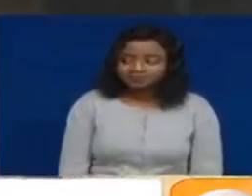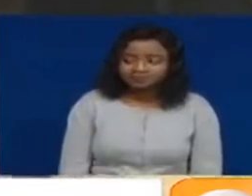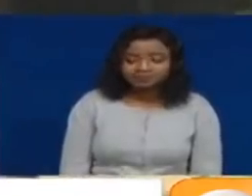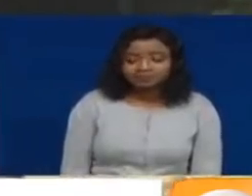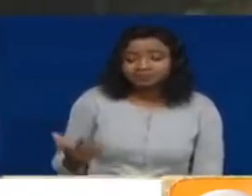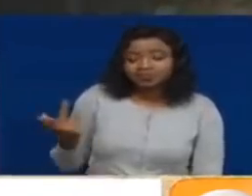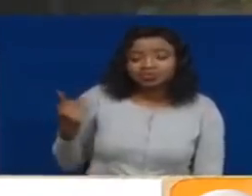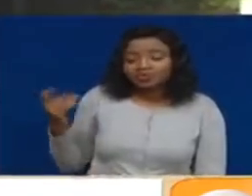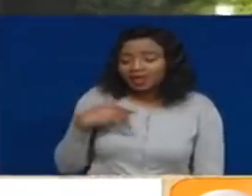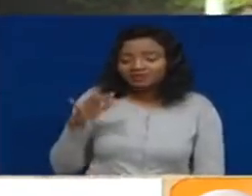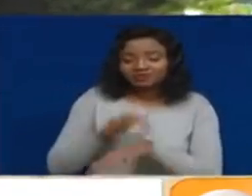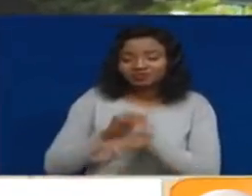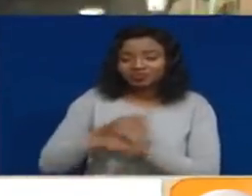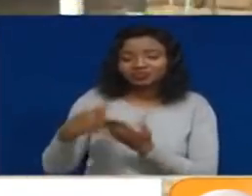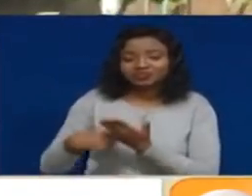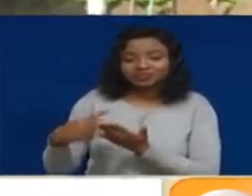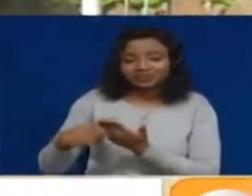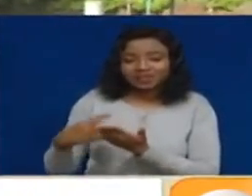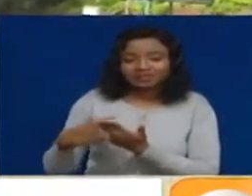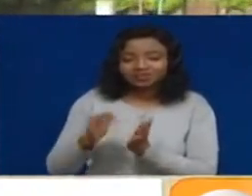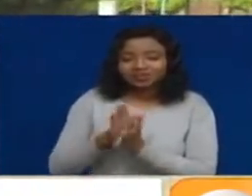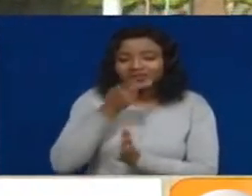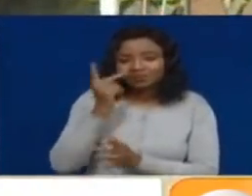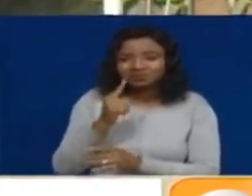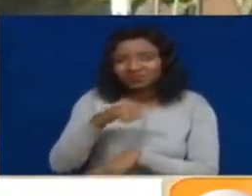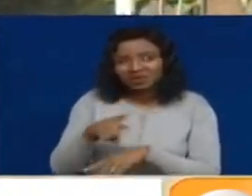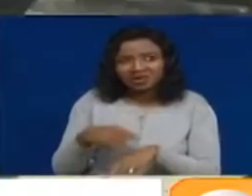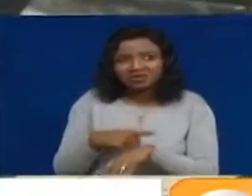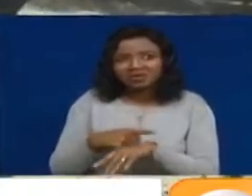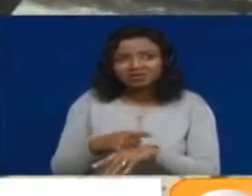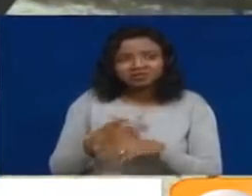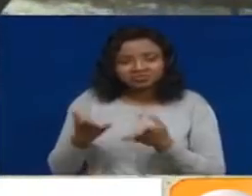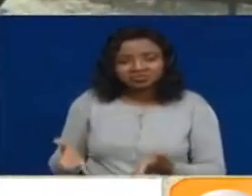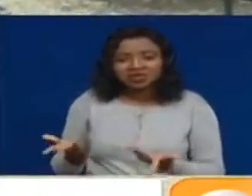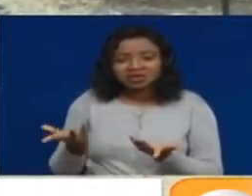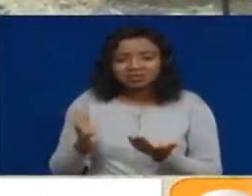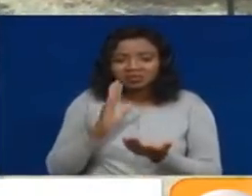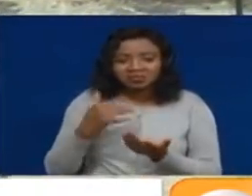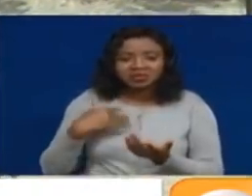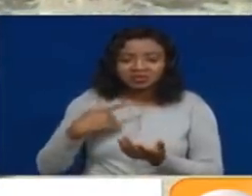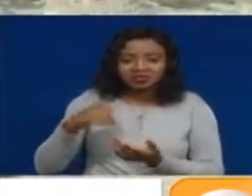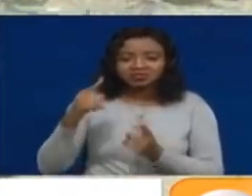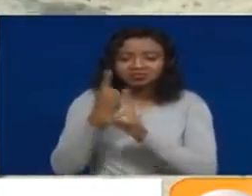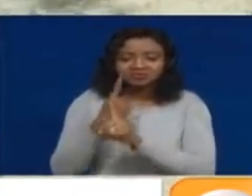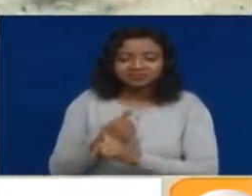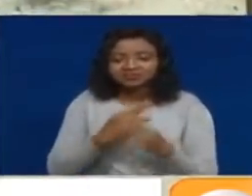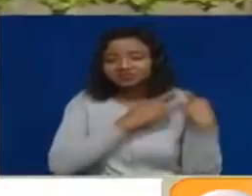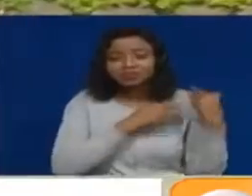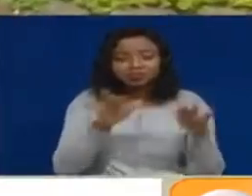and we have had a good discussion for about an hour or so, and now we're going to our various duties. I think